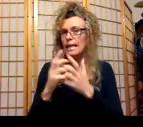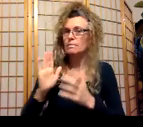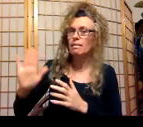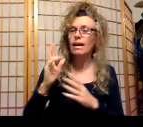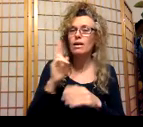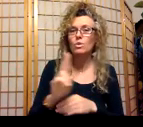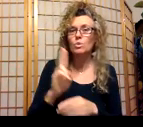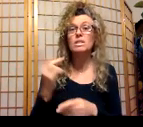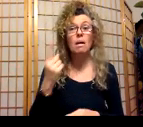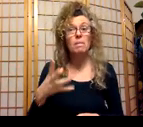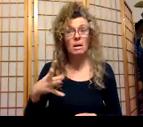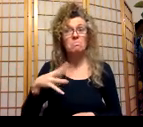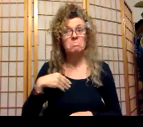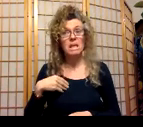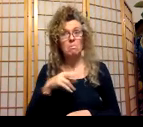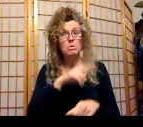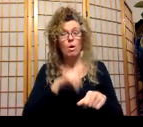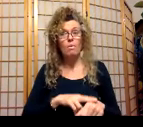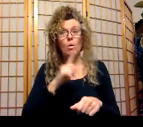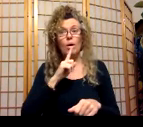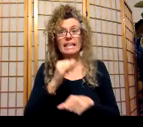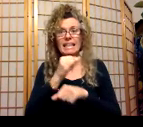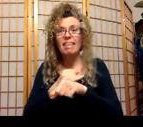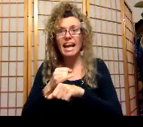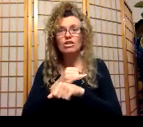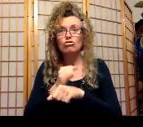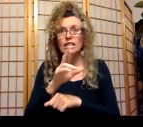something we have accepted as normal, is the interest rate.